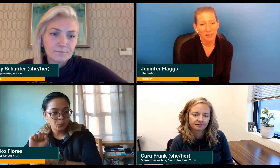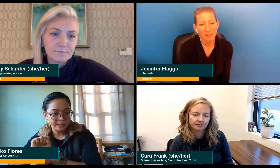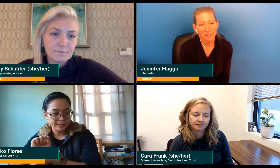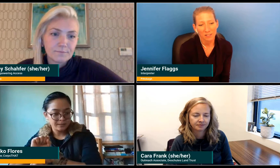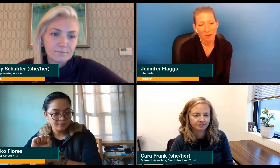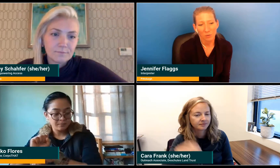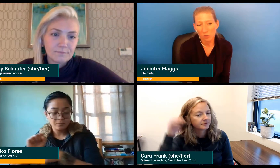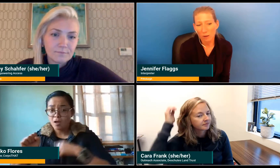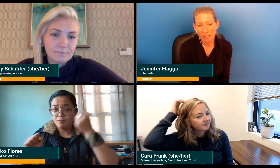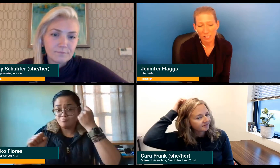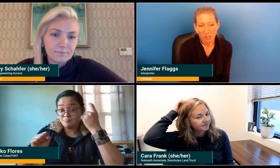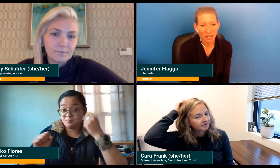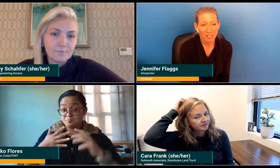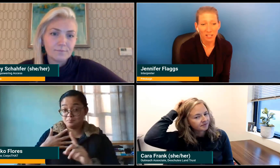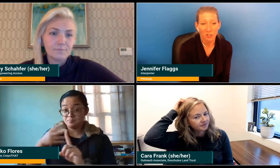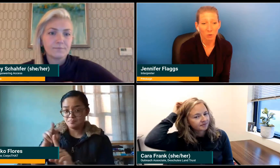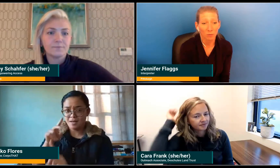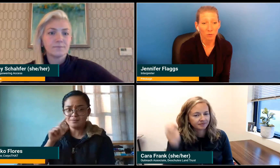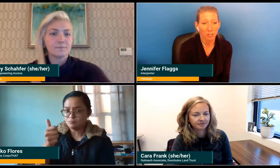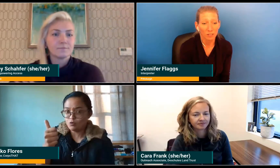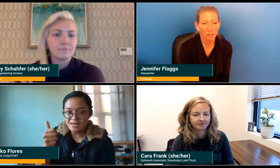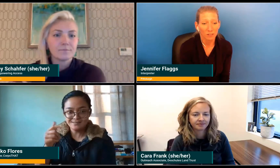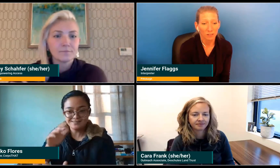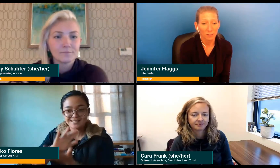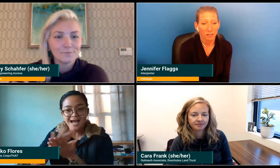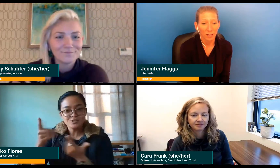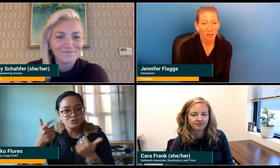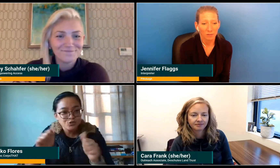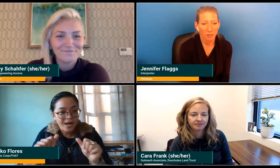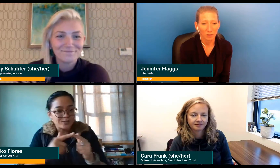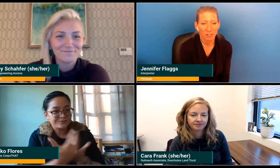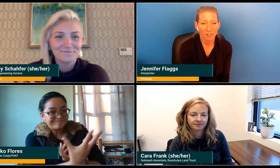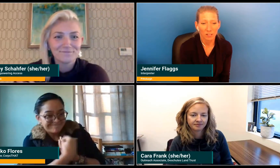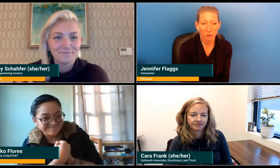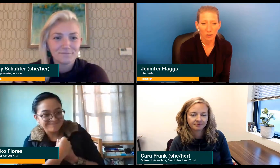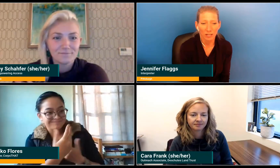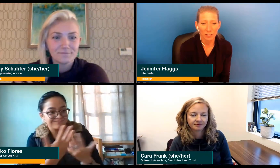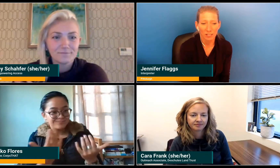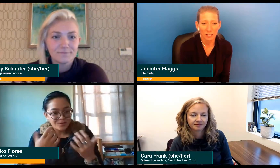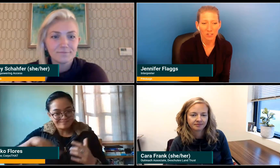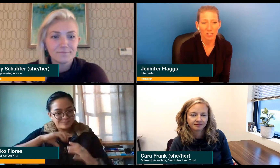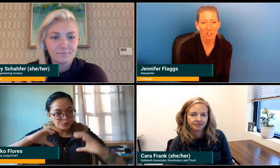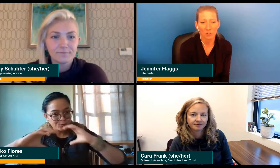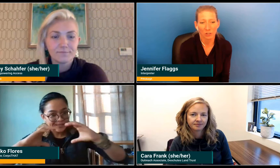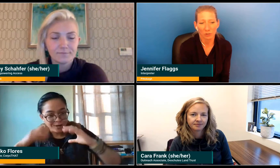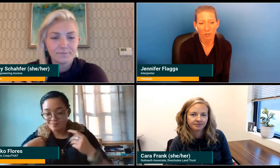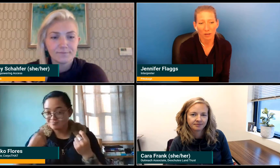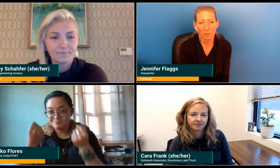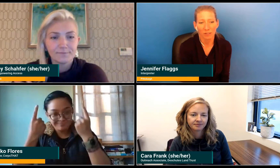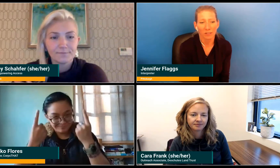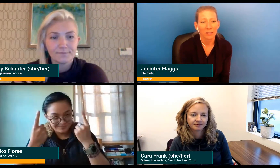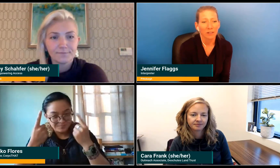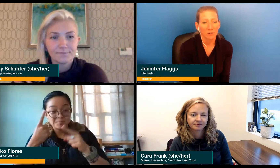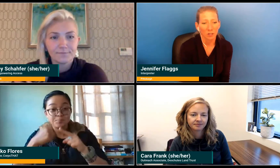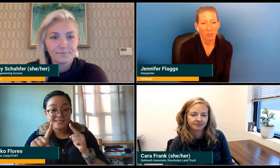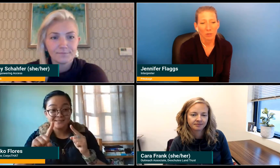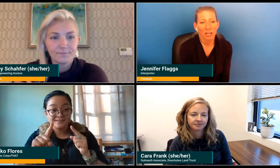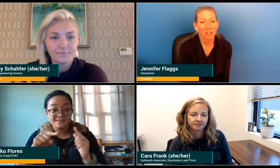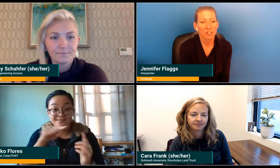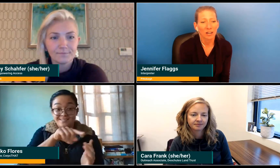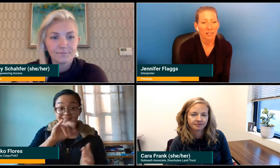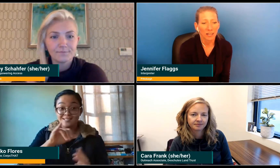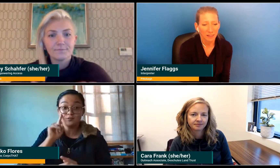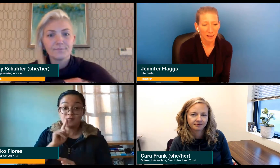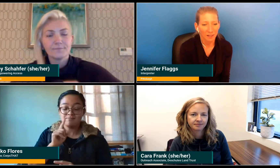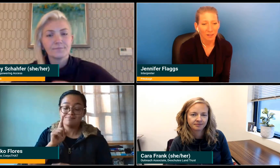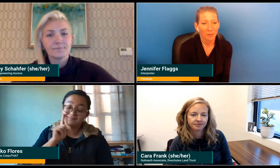And so would you mind teaching ASL to our employees?" And that's great. It's a nice chance to include them and learn our